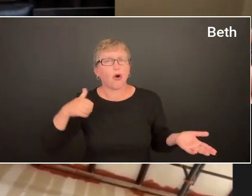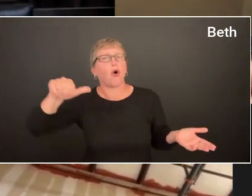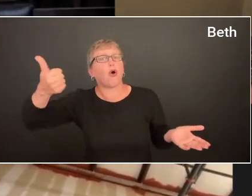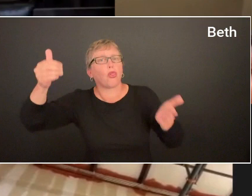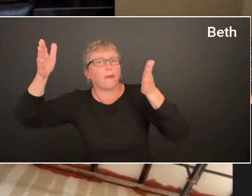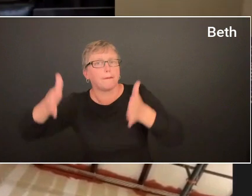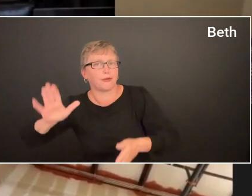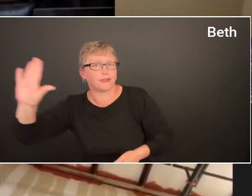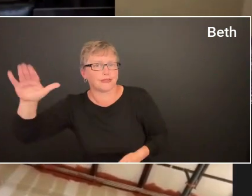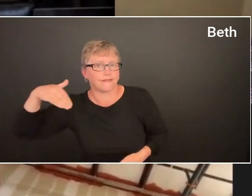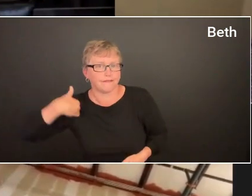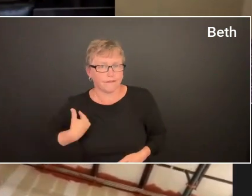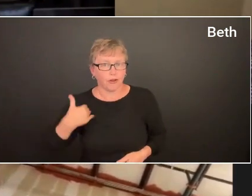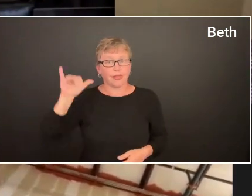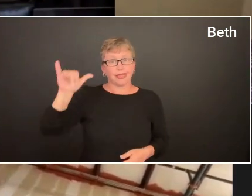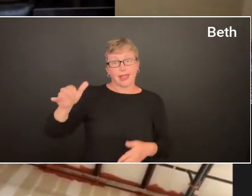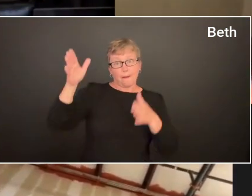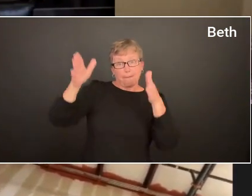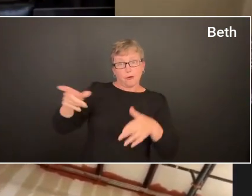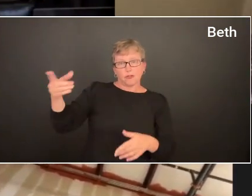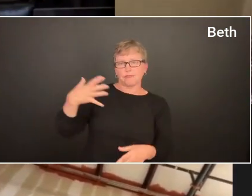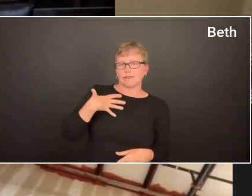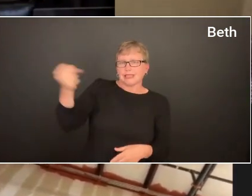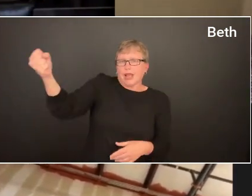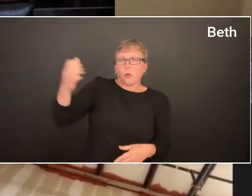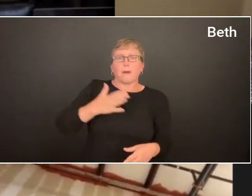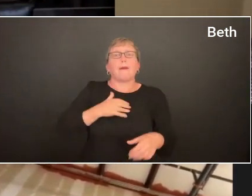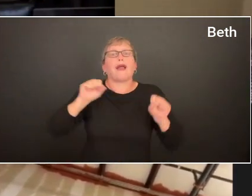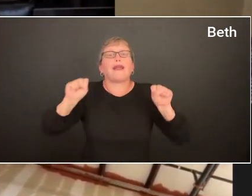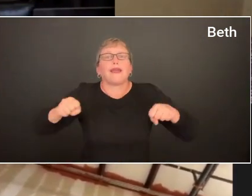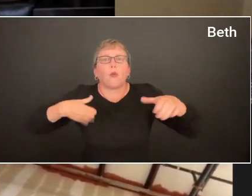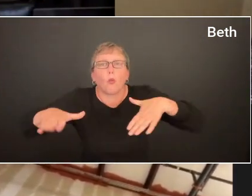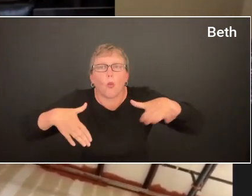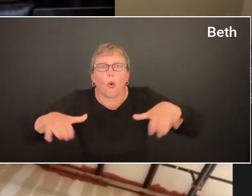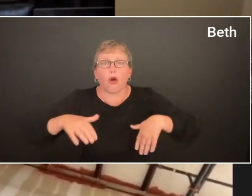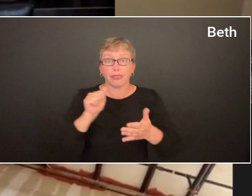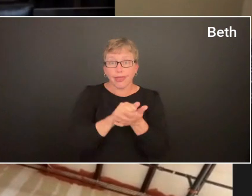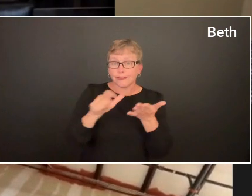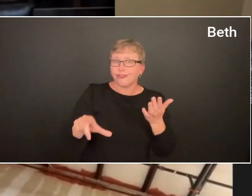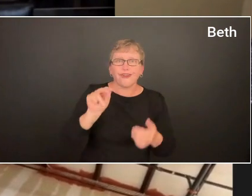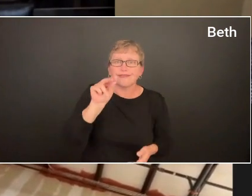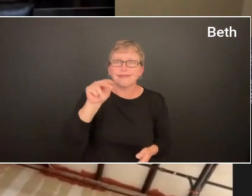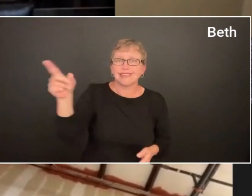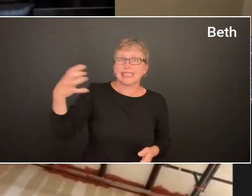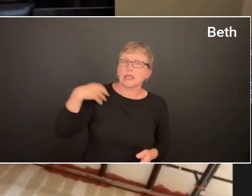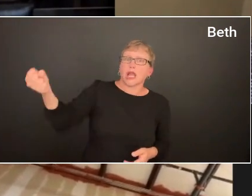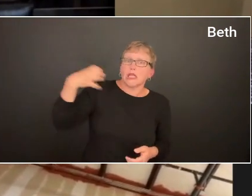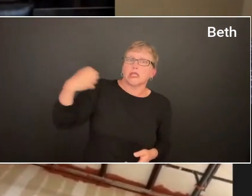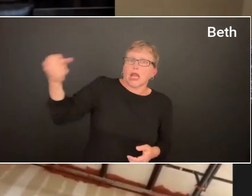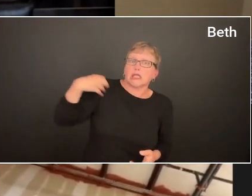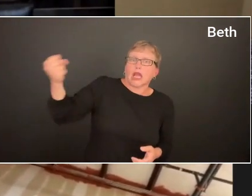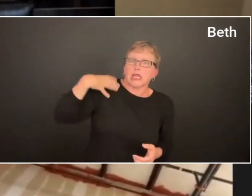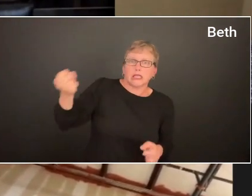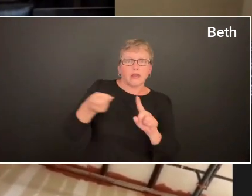of it, part of the crash was that it wasn't my fault. It was somebody else's fault. And they didn't just take